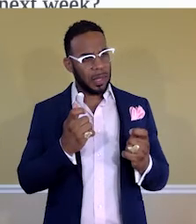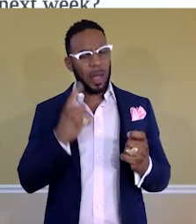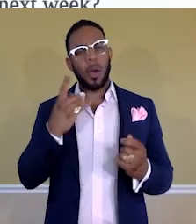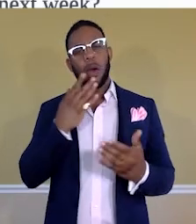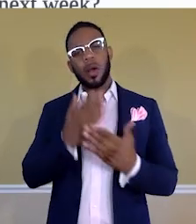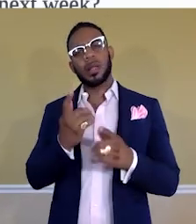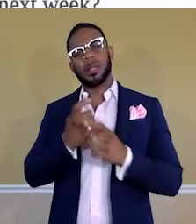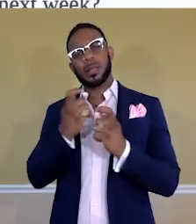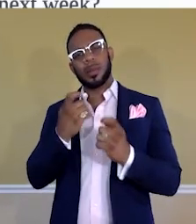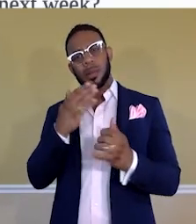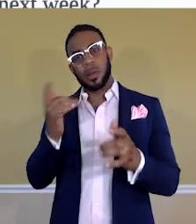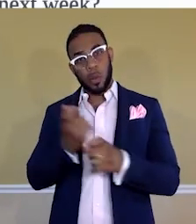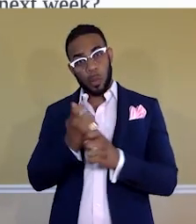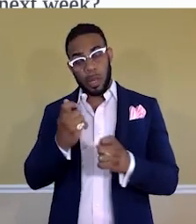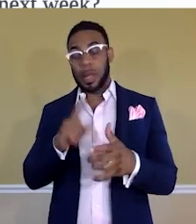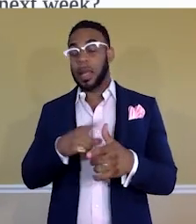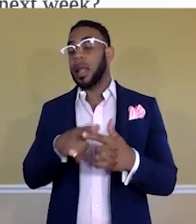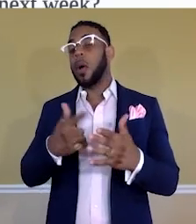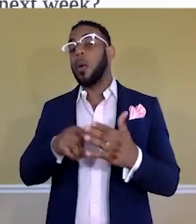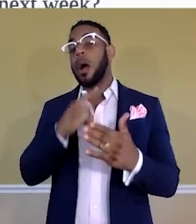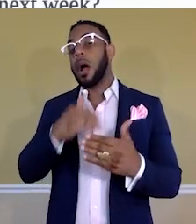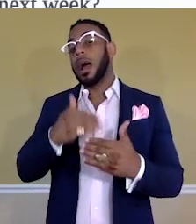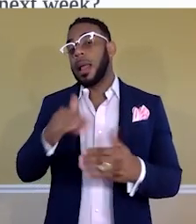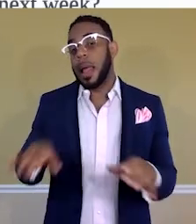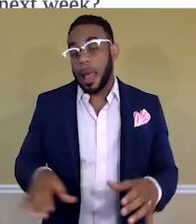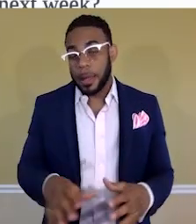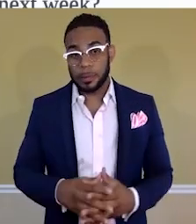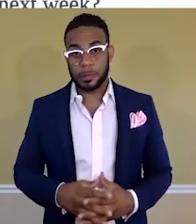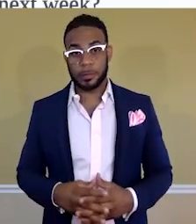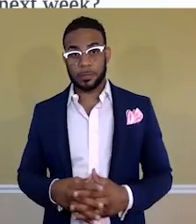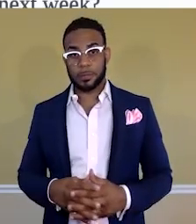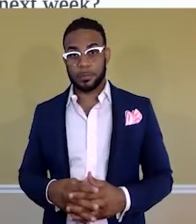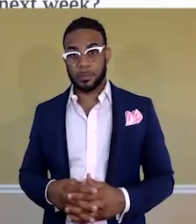good to celebrate the wins. And then what are the next actions?